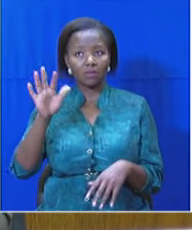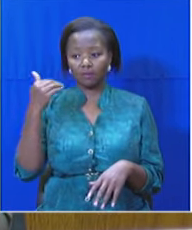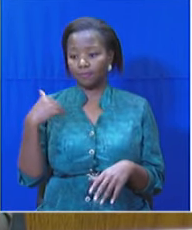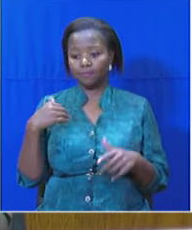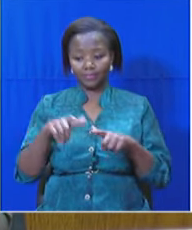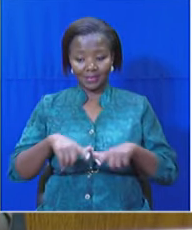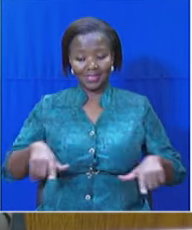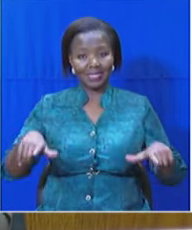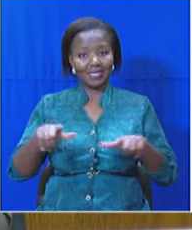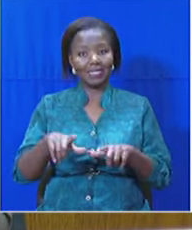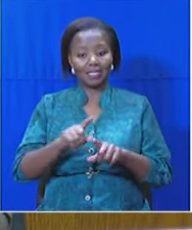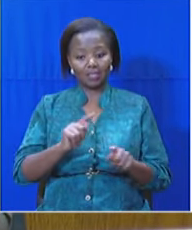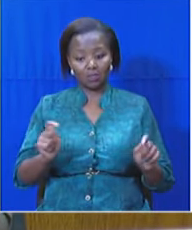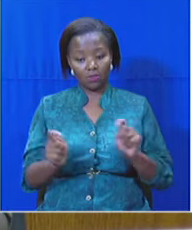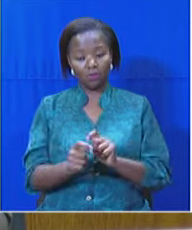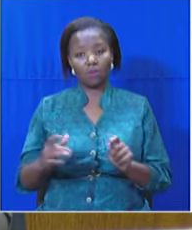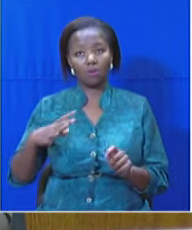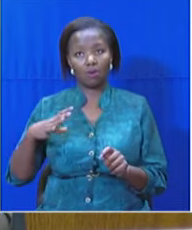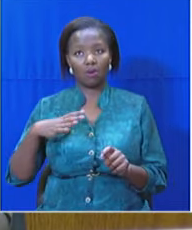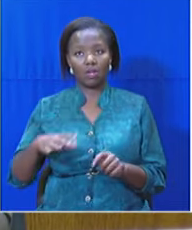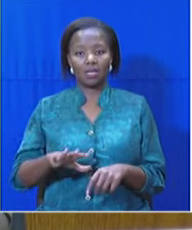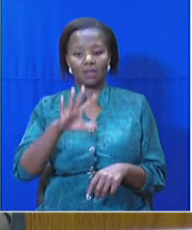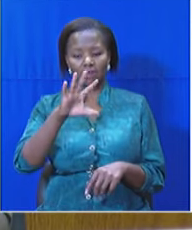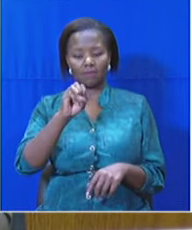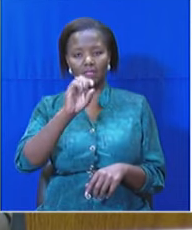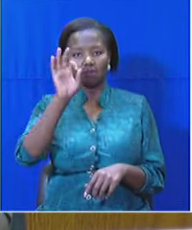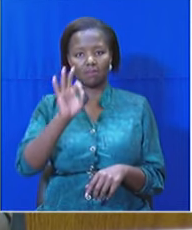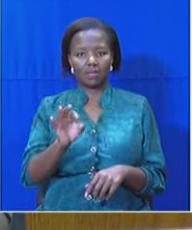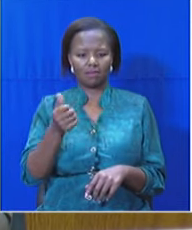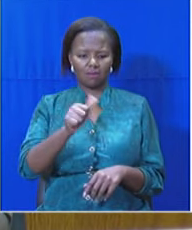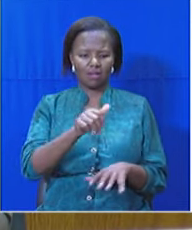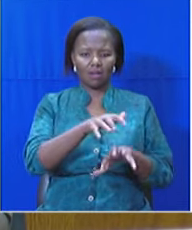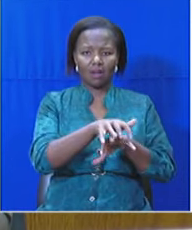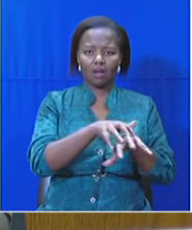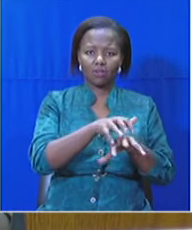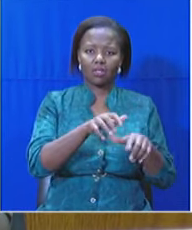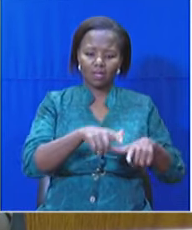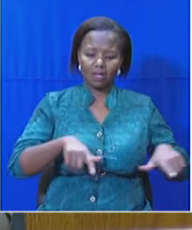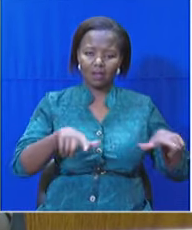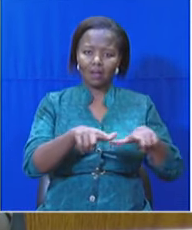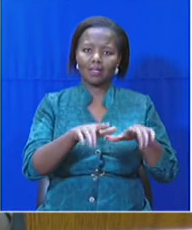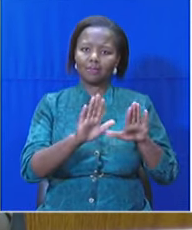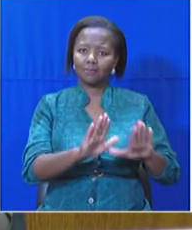has almost bought only 50% of the total value of agricultural land in South Africa.